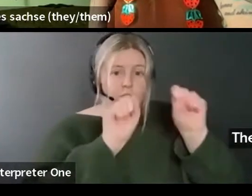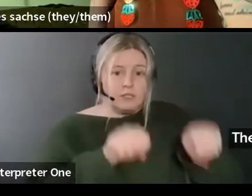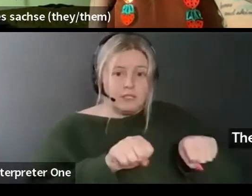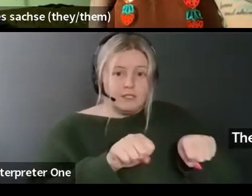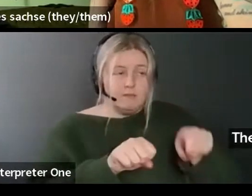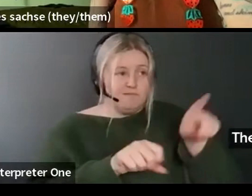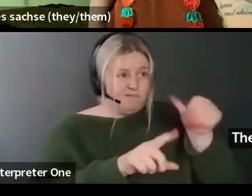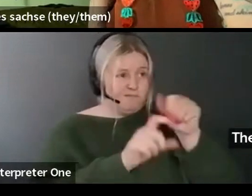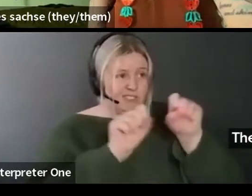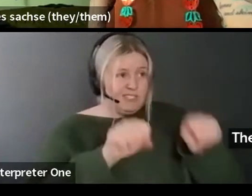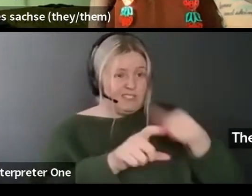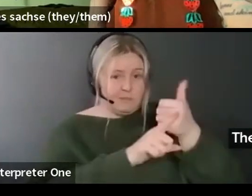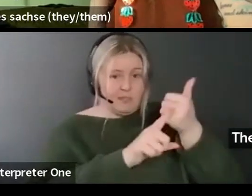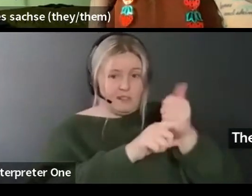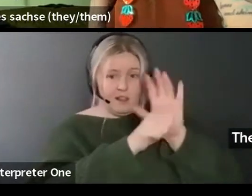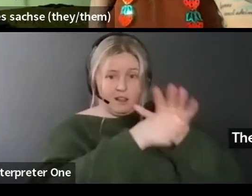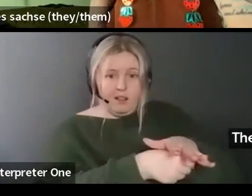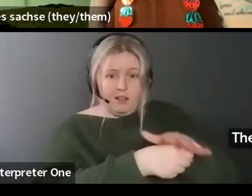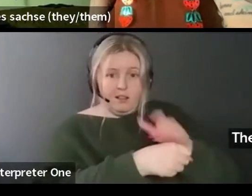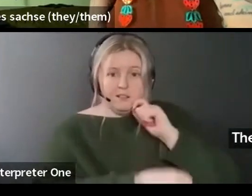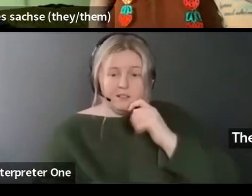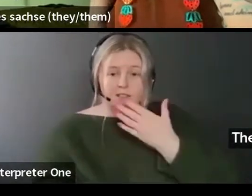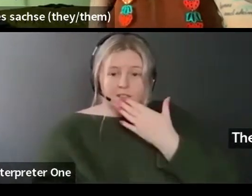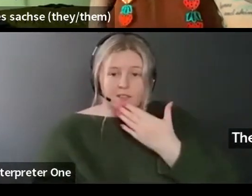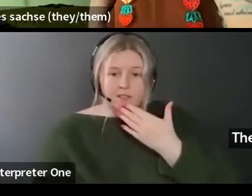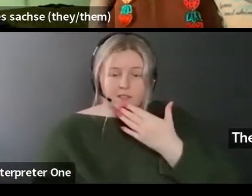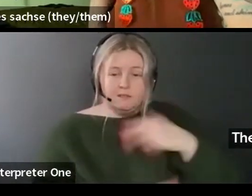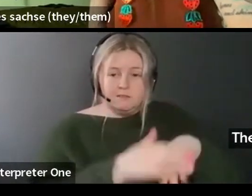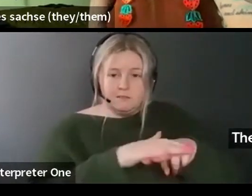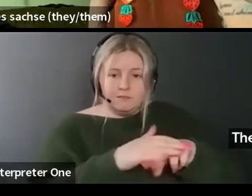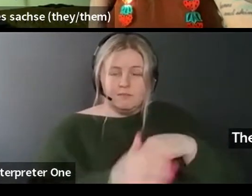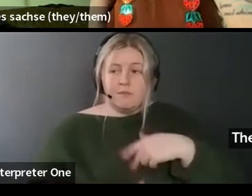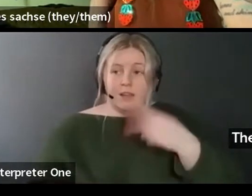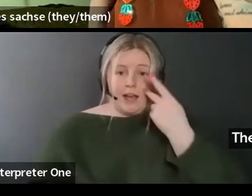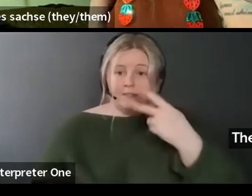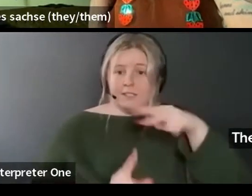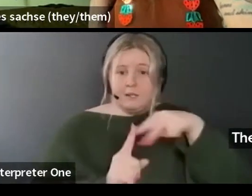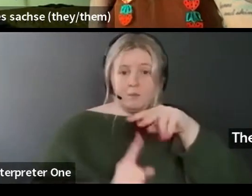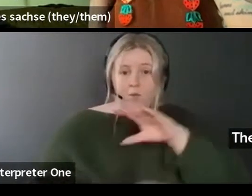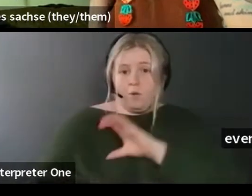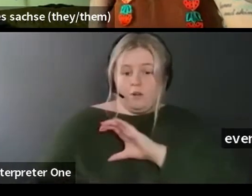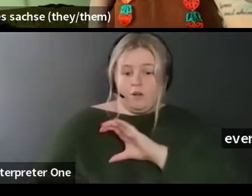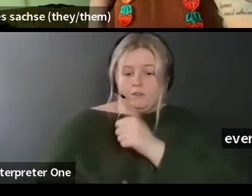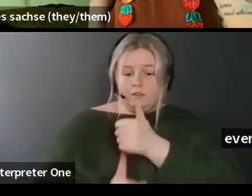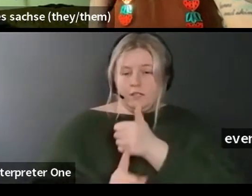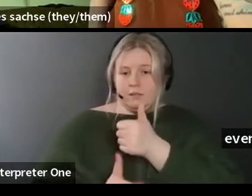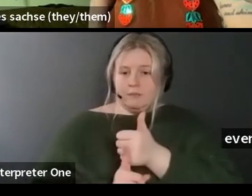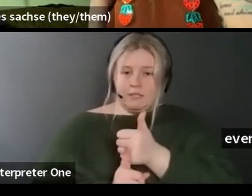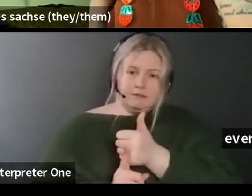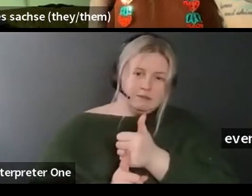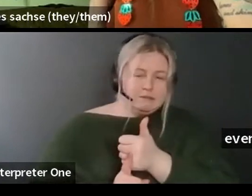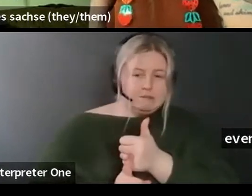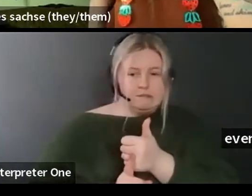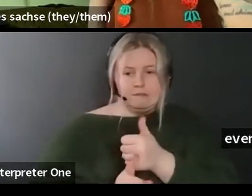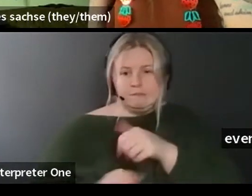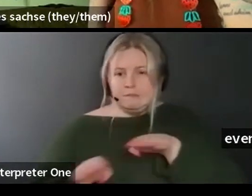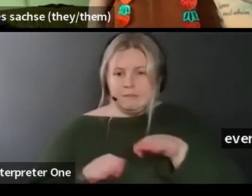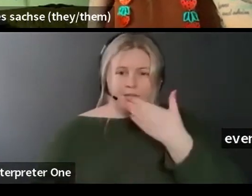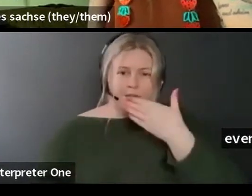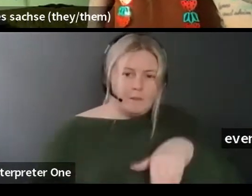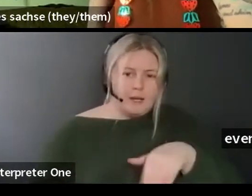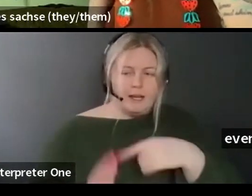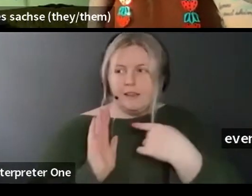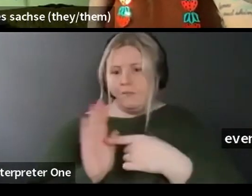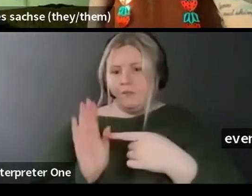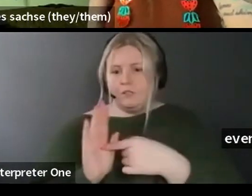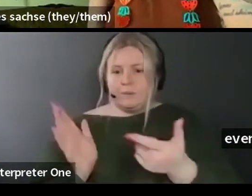racist. But I saw like some parole officers doing some like very like shady shit, like telling people, like for example,